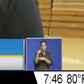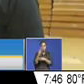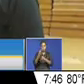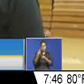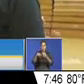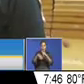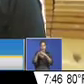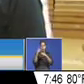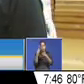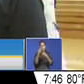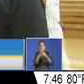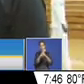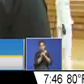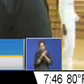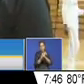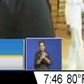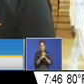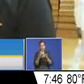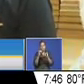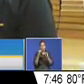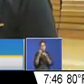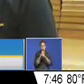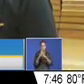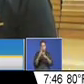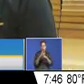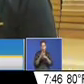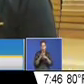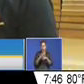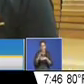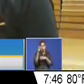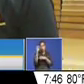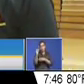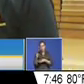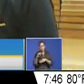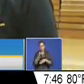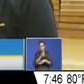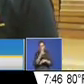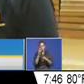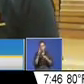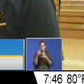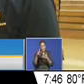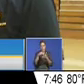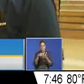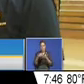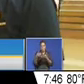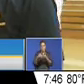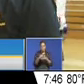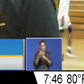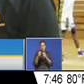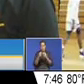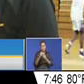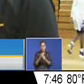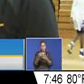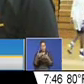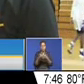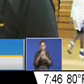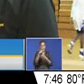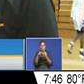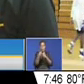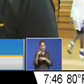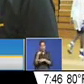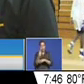our offense. We've worked hard during the off-season. We got some young players. This is a new team. This is a rebuilding year for us, and so it's